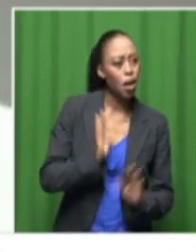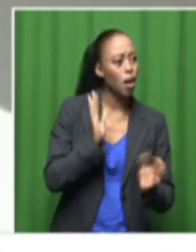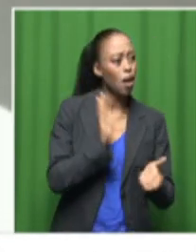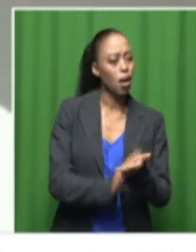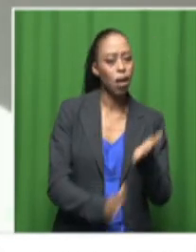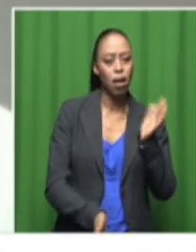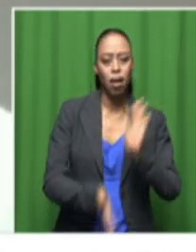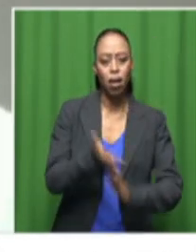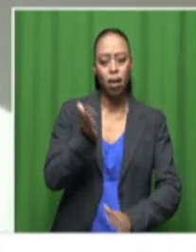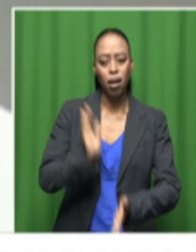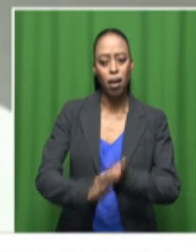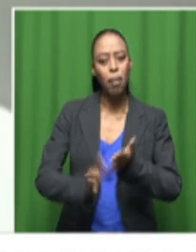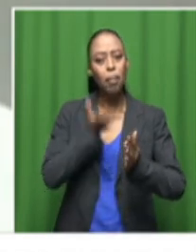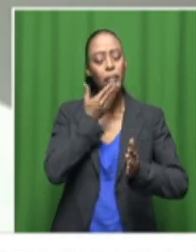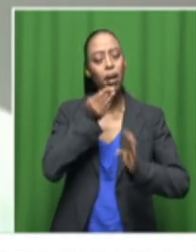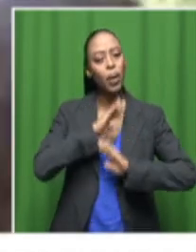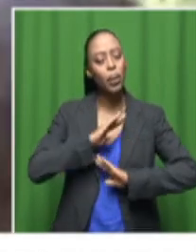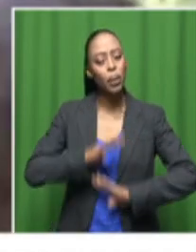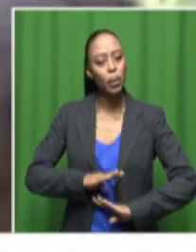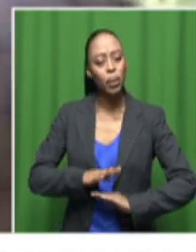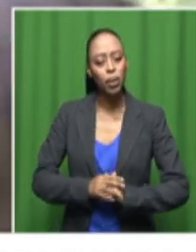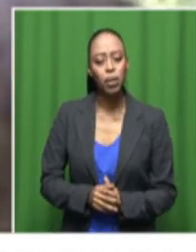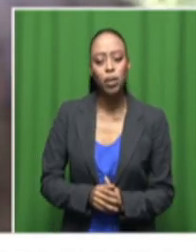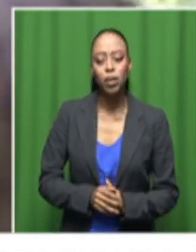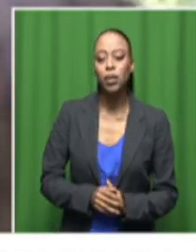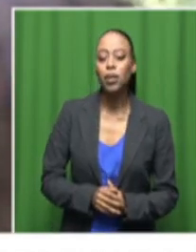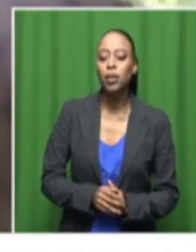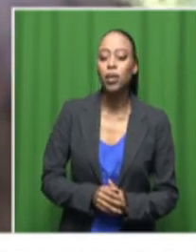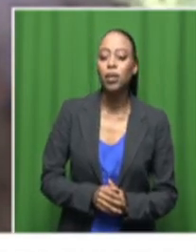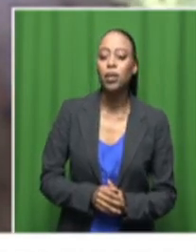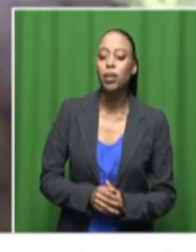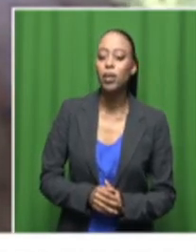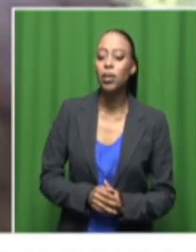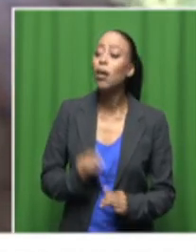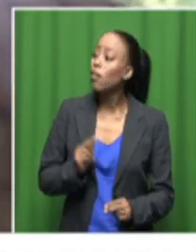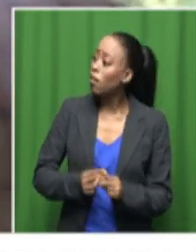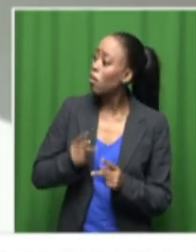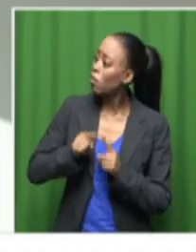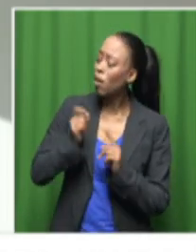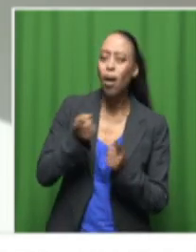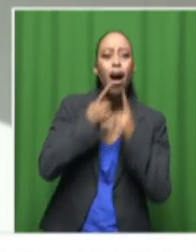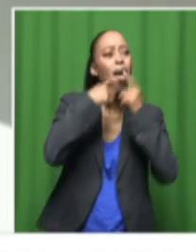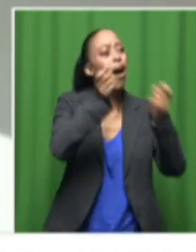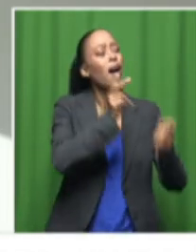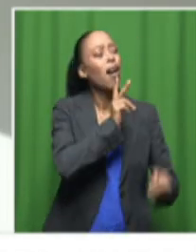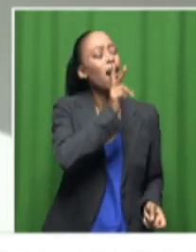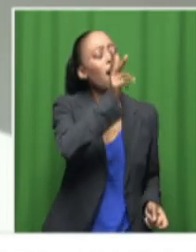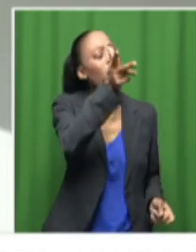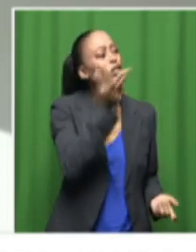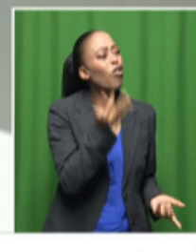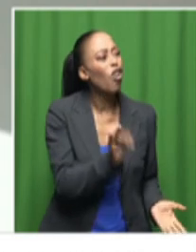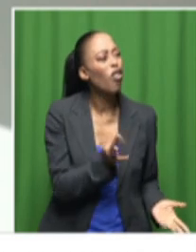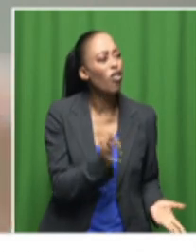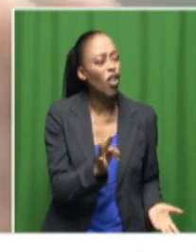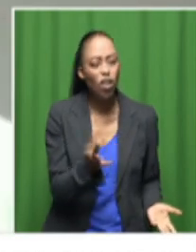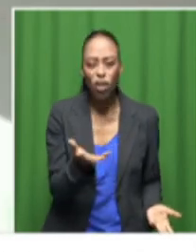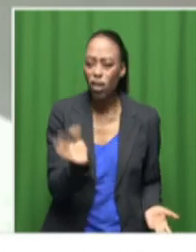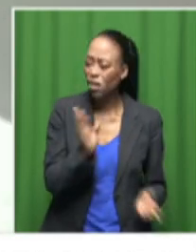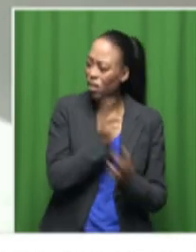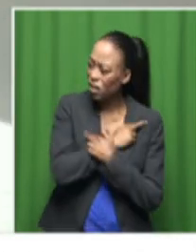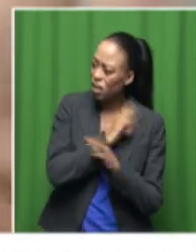I can. Hlisumoya. Relax. Conclude your point of order, Advocate Mpofu. Yeah, don't shout. Relax. Take a chill